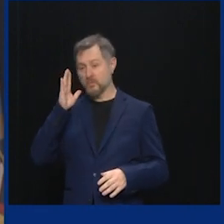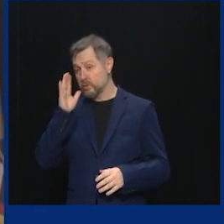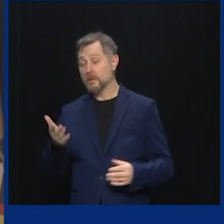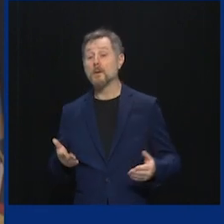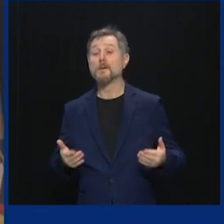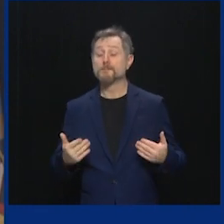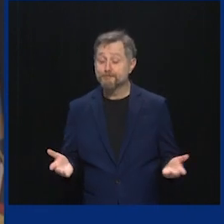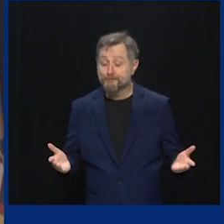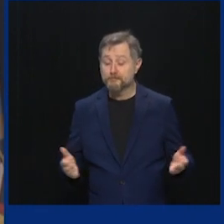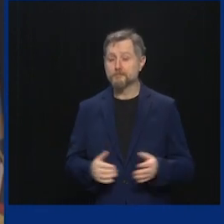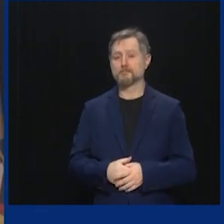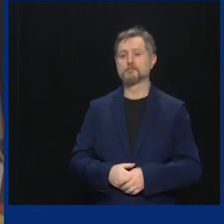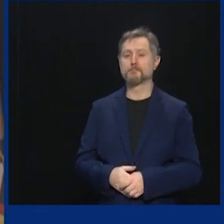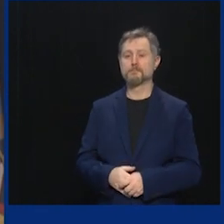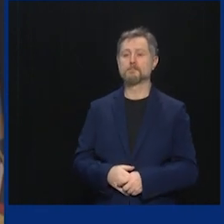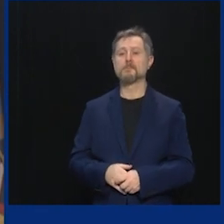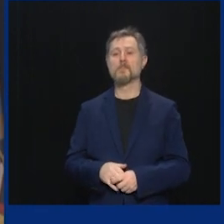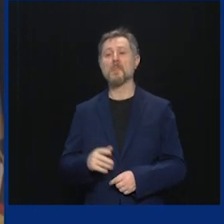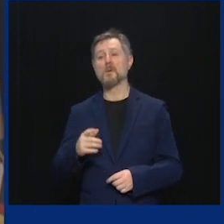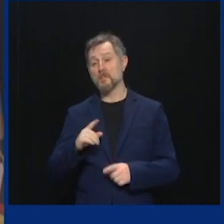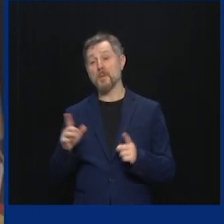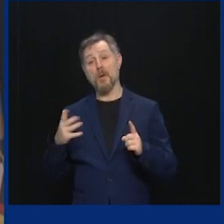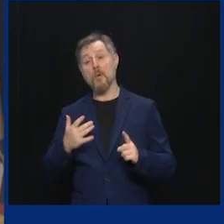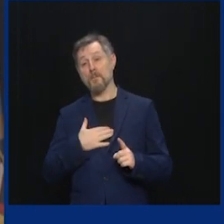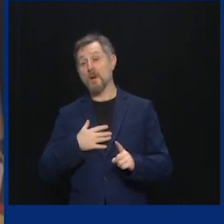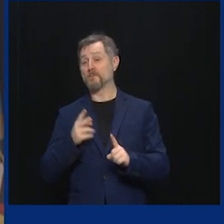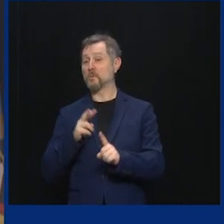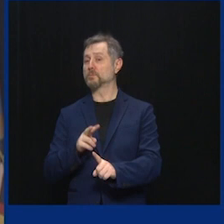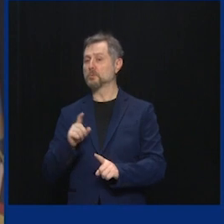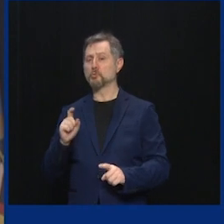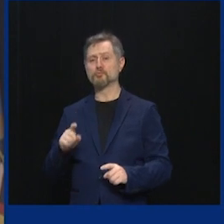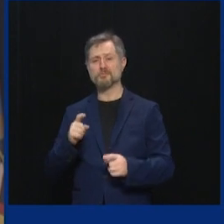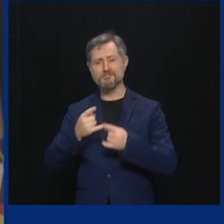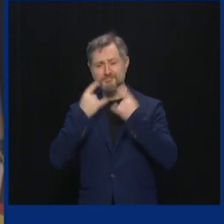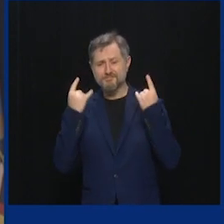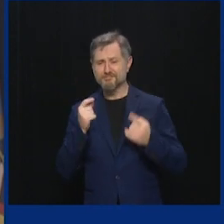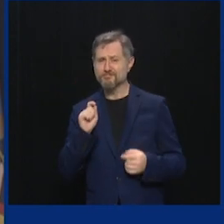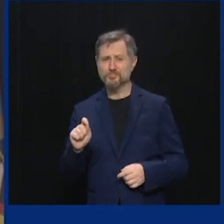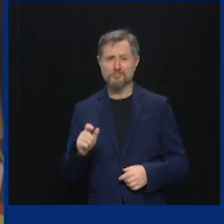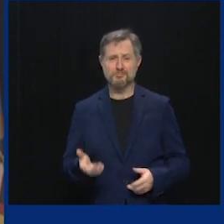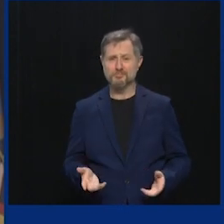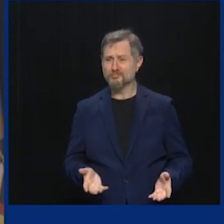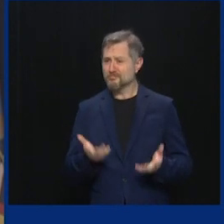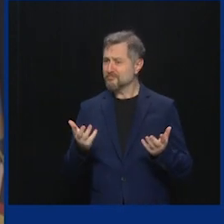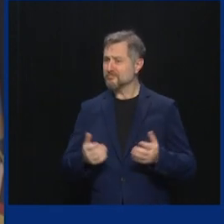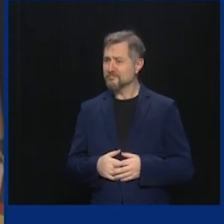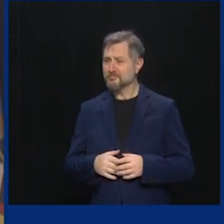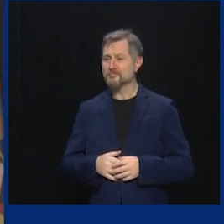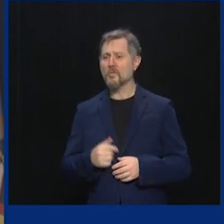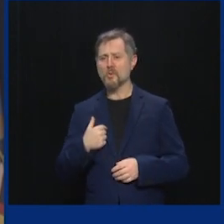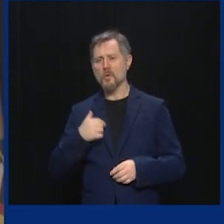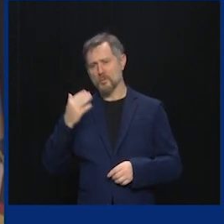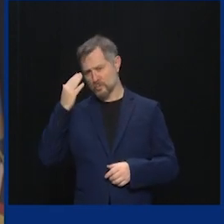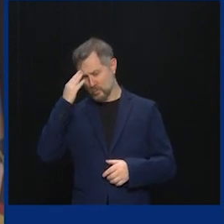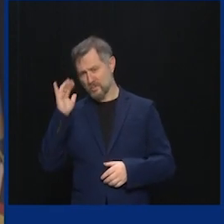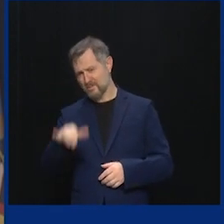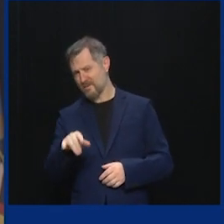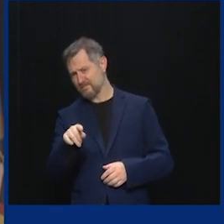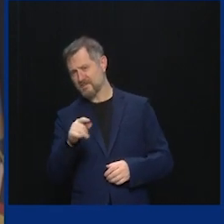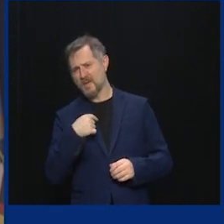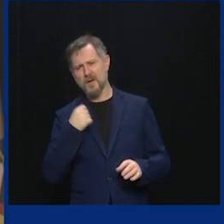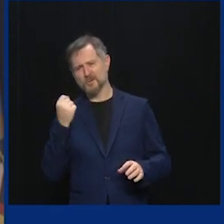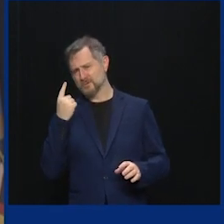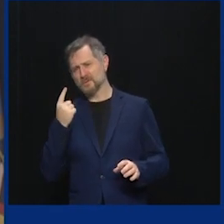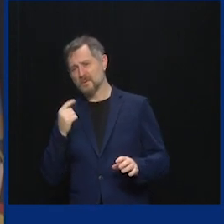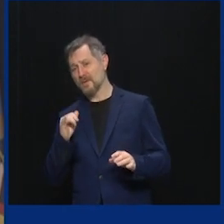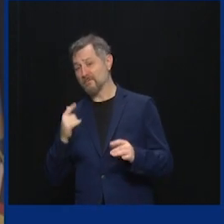a category of like, of course you will. That is a differential that exists right now in our state. It's a reality we know and understand, but that'll be up to the